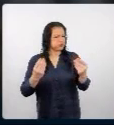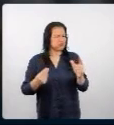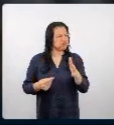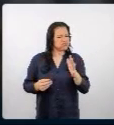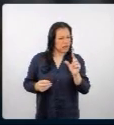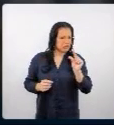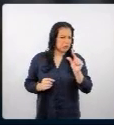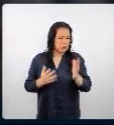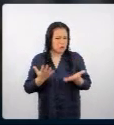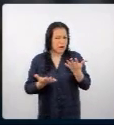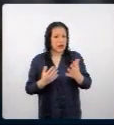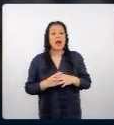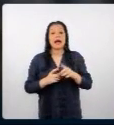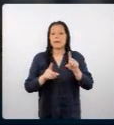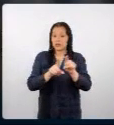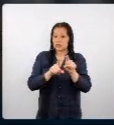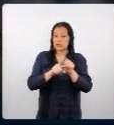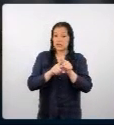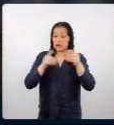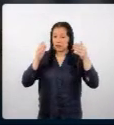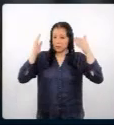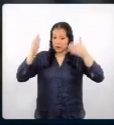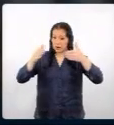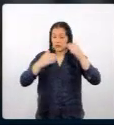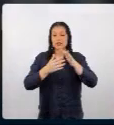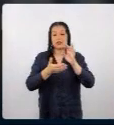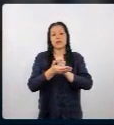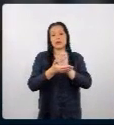except for educational and MICE